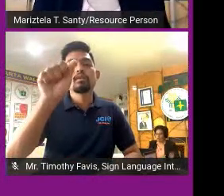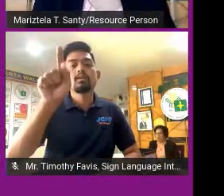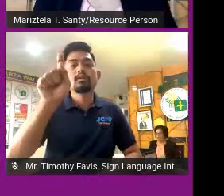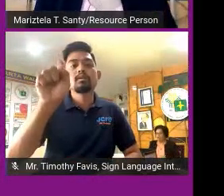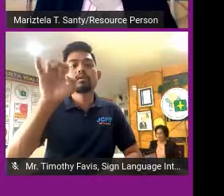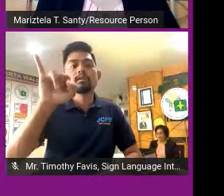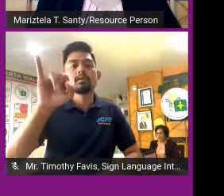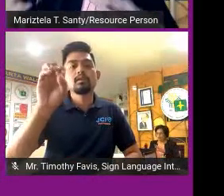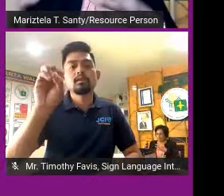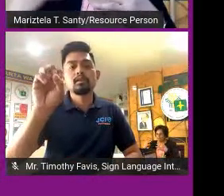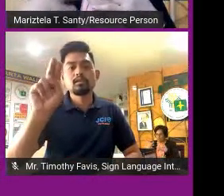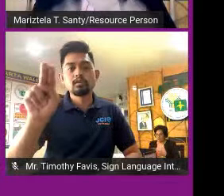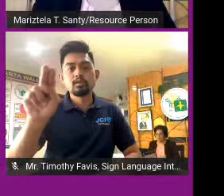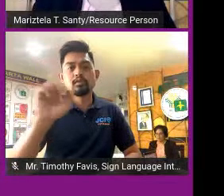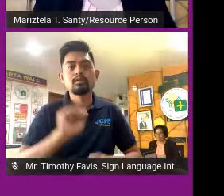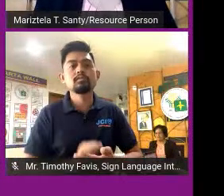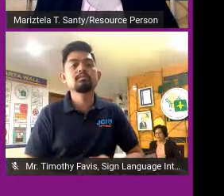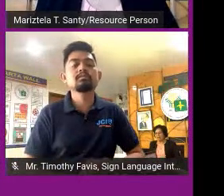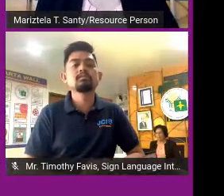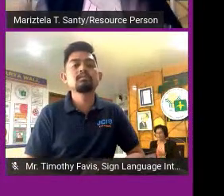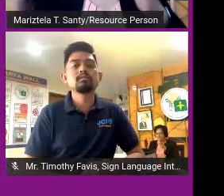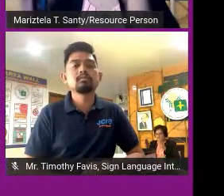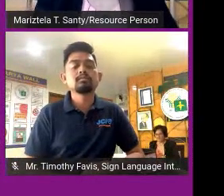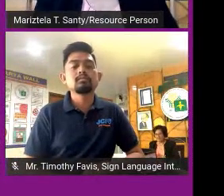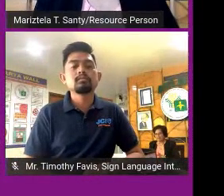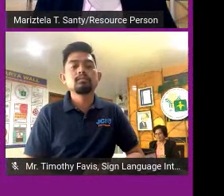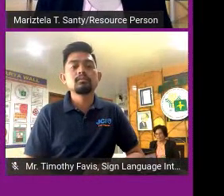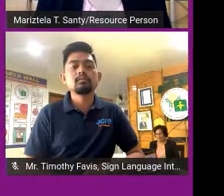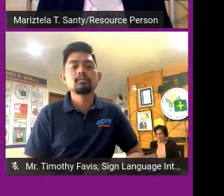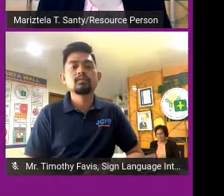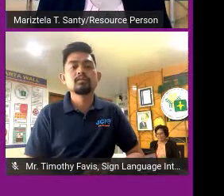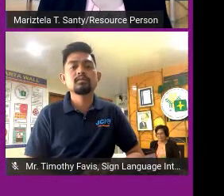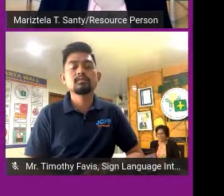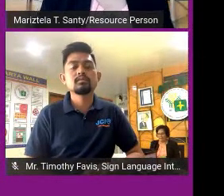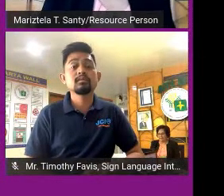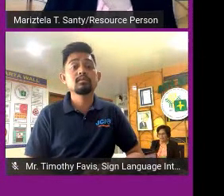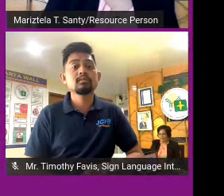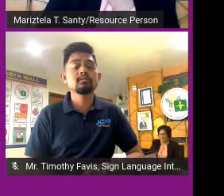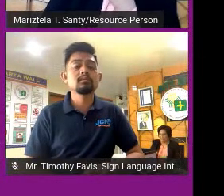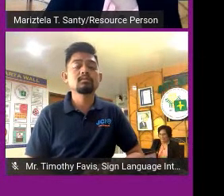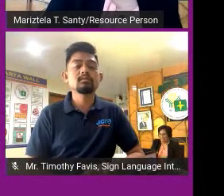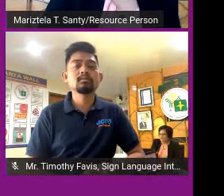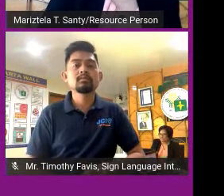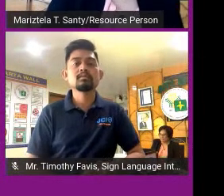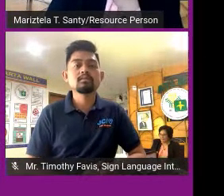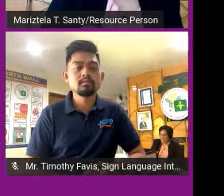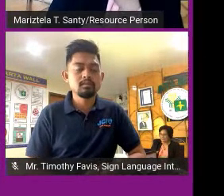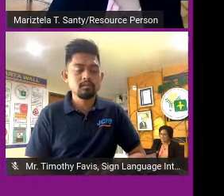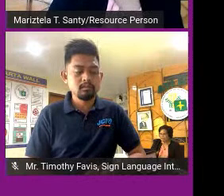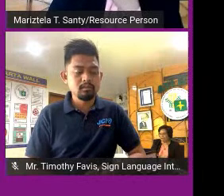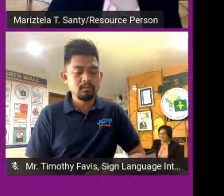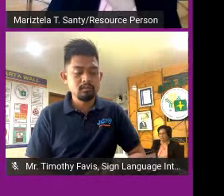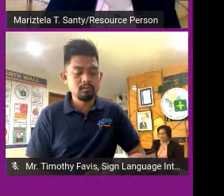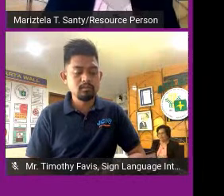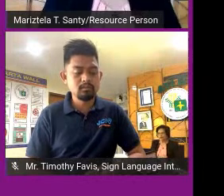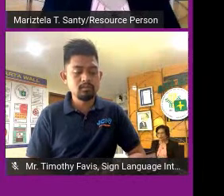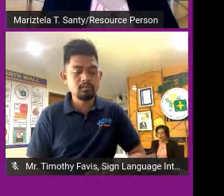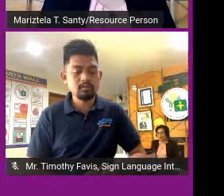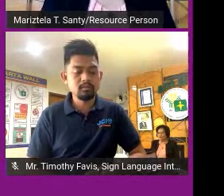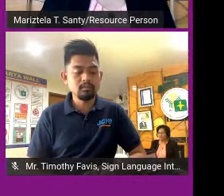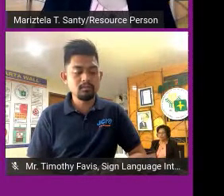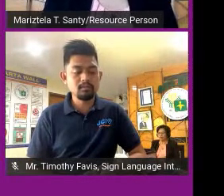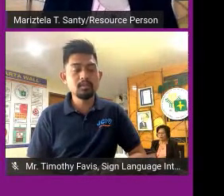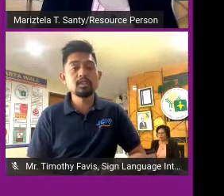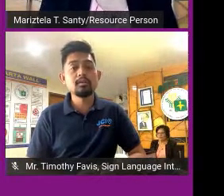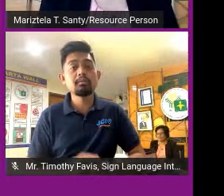noon. Ngayon medyo minimize na, but still nangyayari pa rin. Eh, hindi naaalis yung ano. Ito